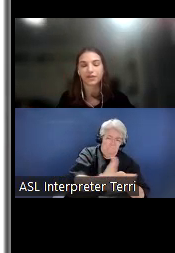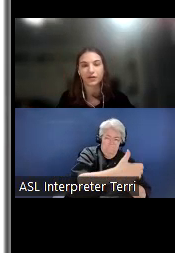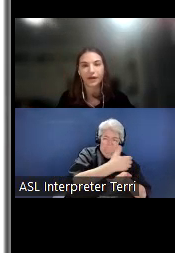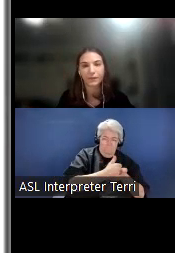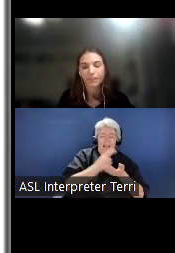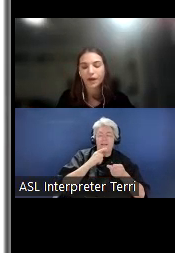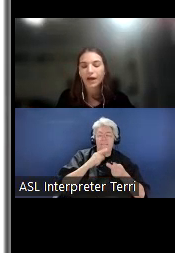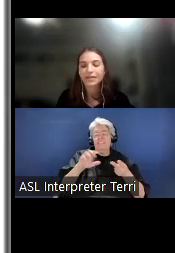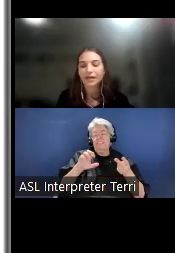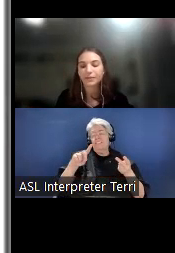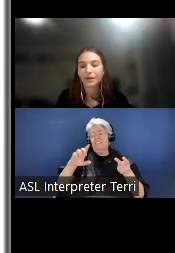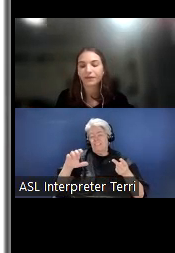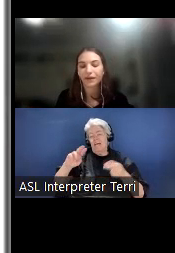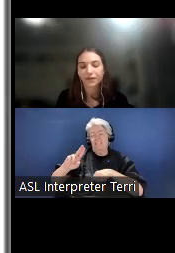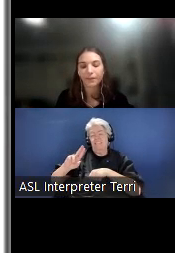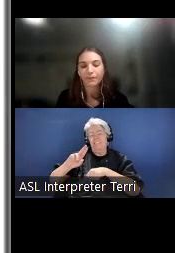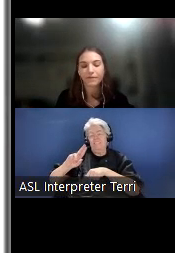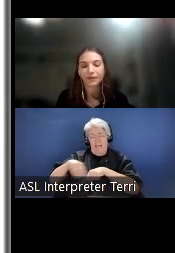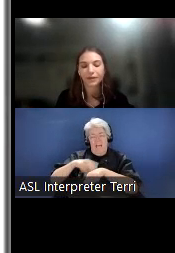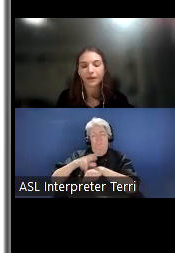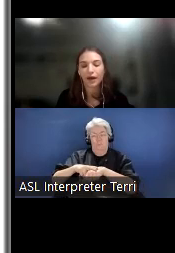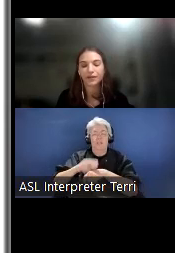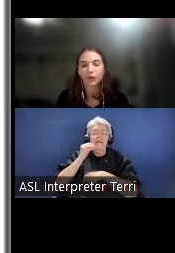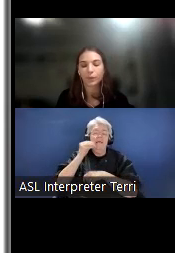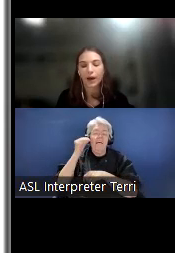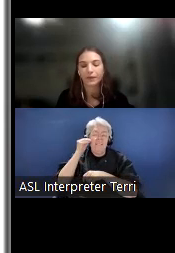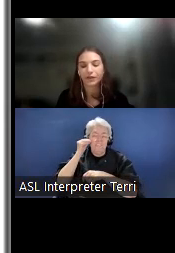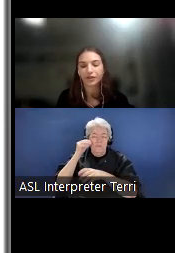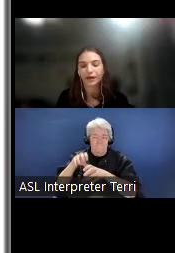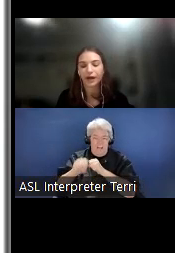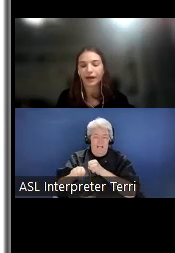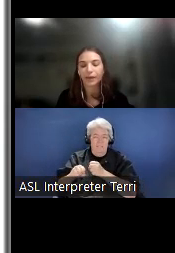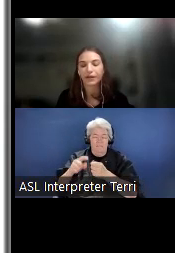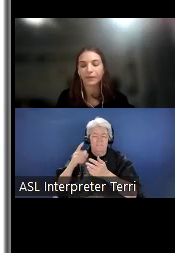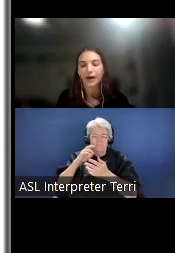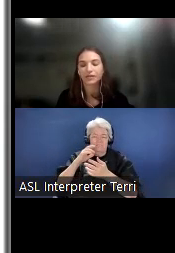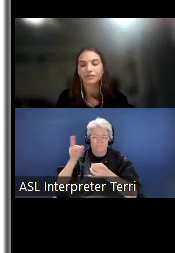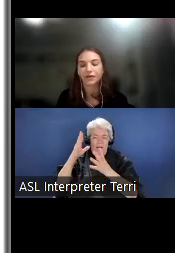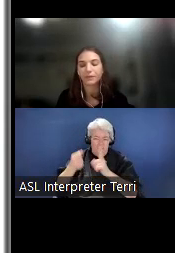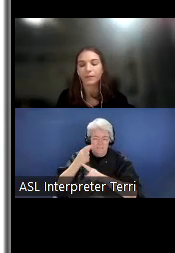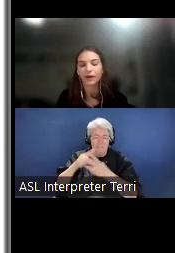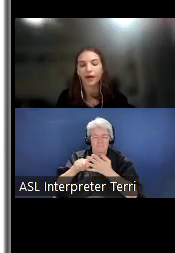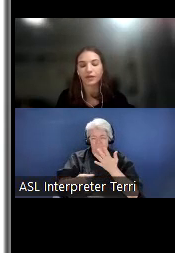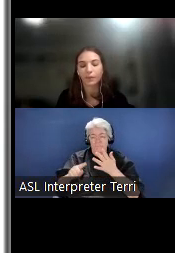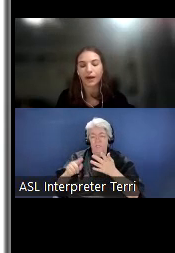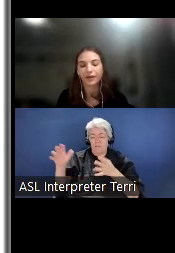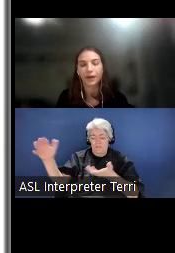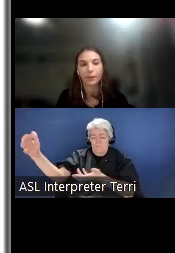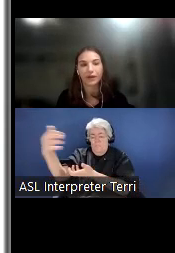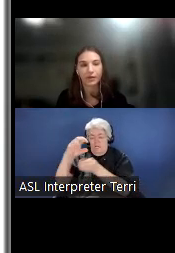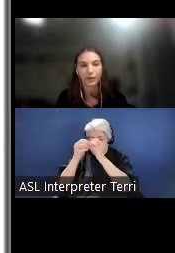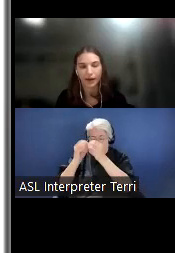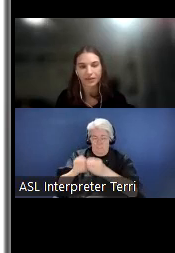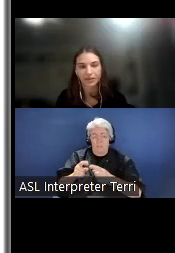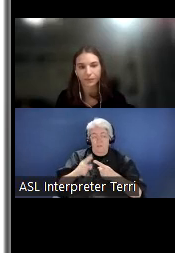Sexual Violence Survey to estimate the lifetime per victim and total population economic impact of rape among adult men